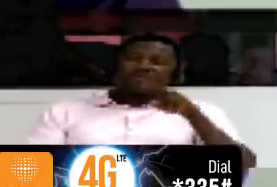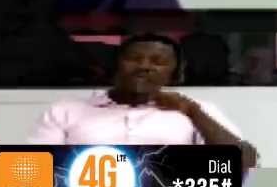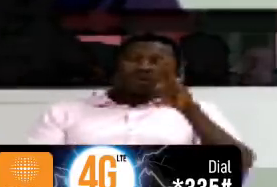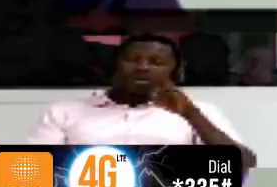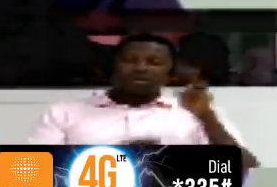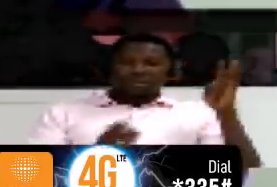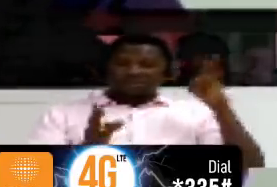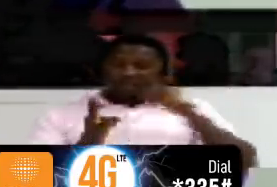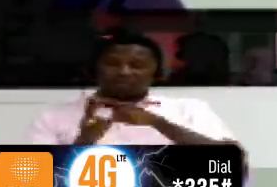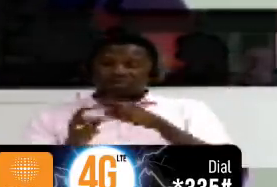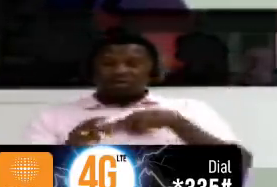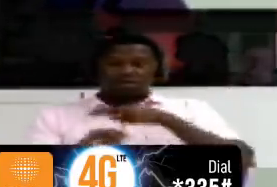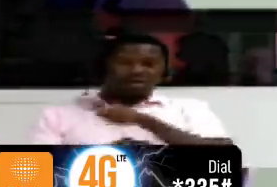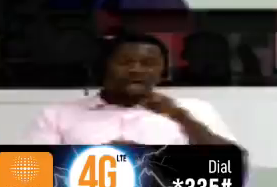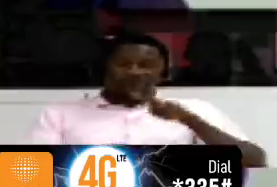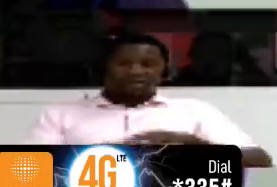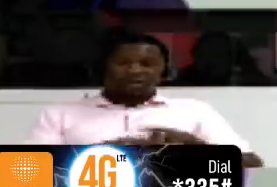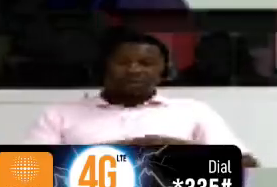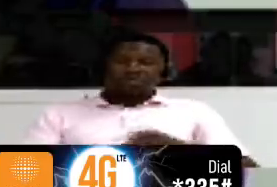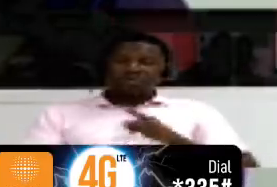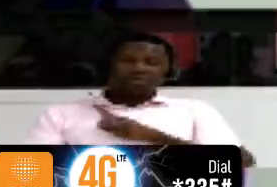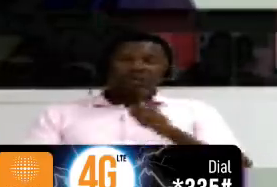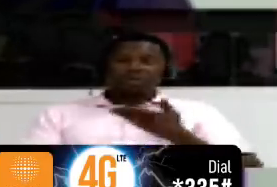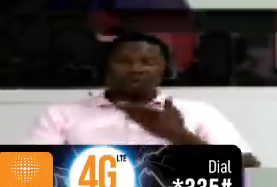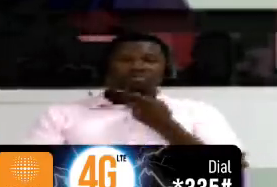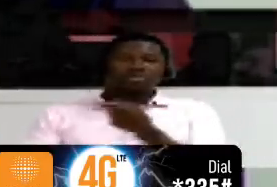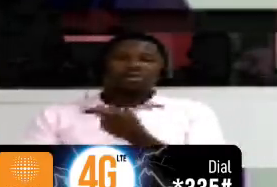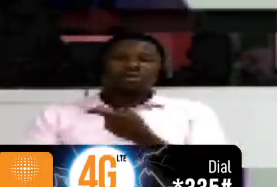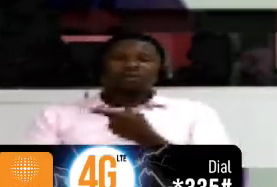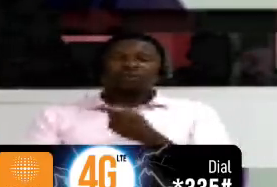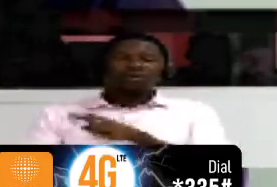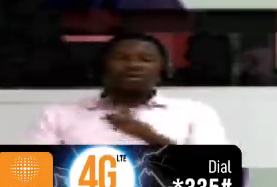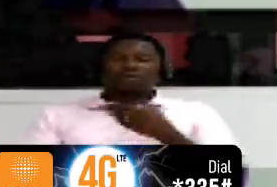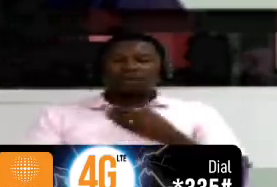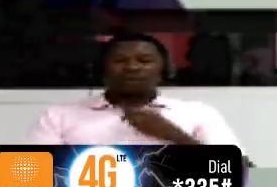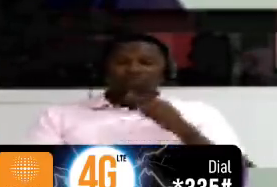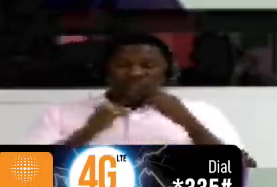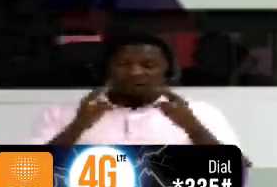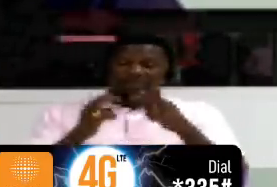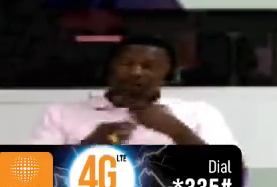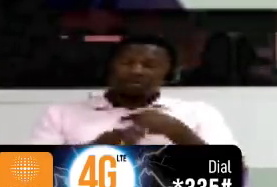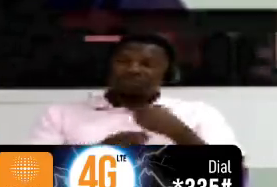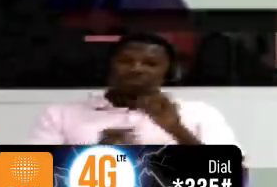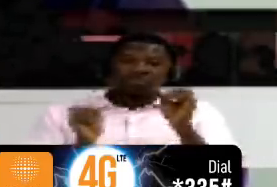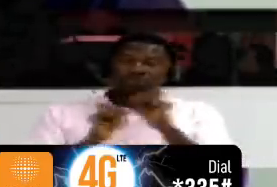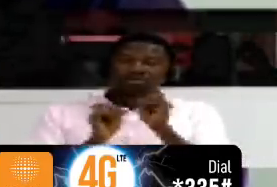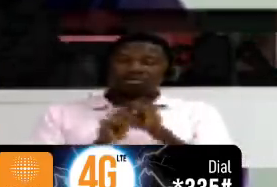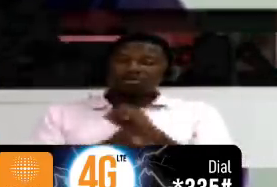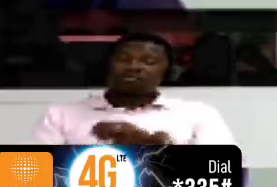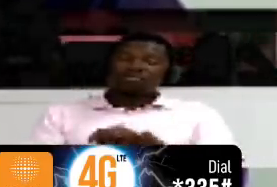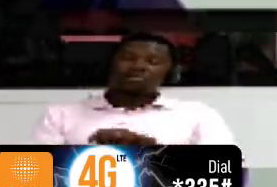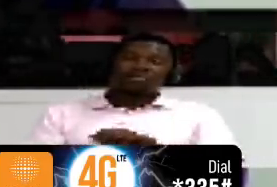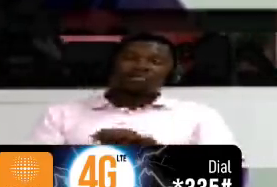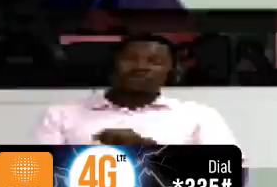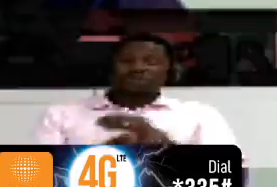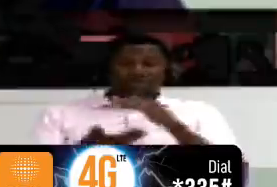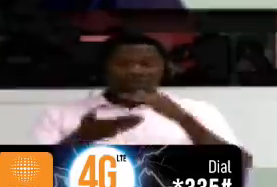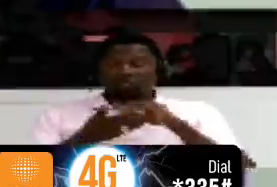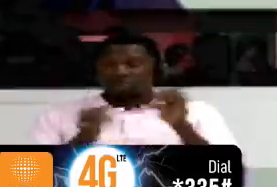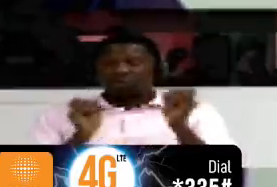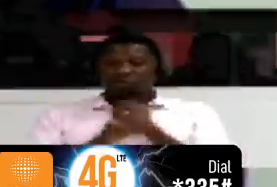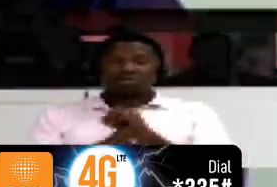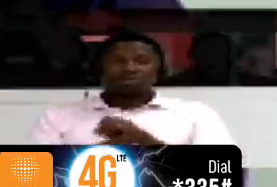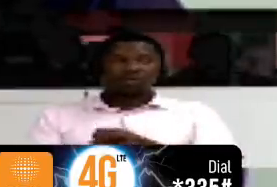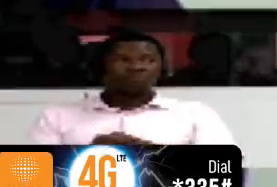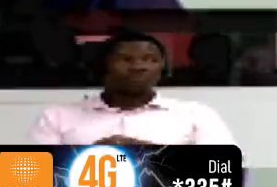and we didn't get that. That information didn't come, the detailed information didn't come.